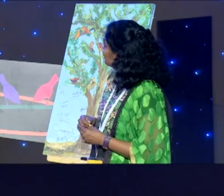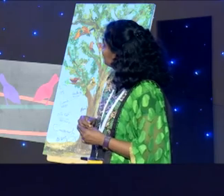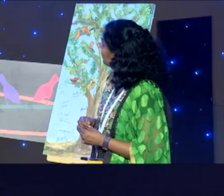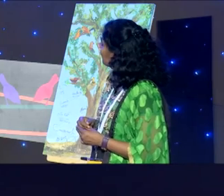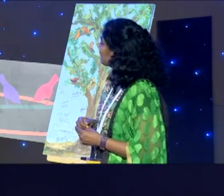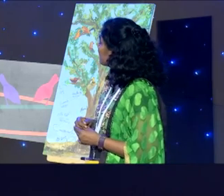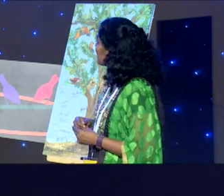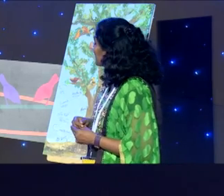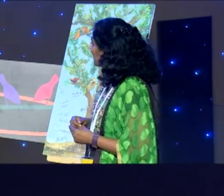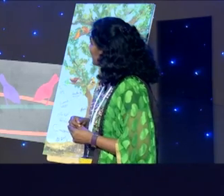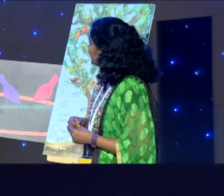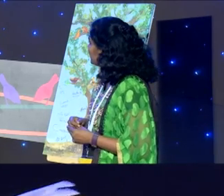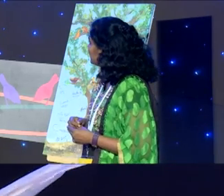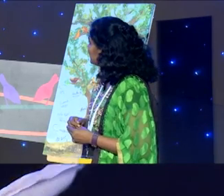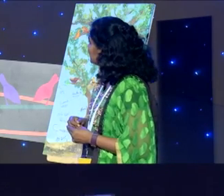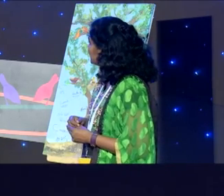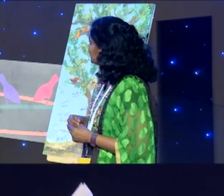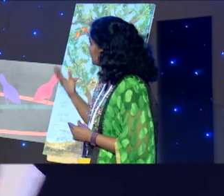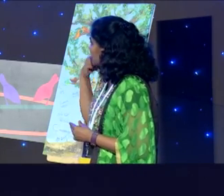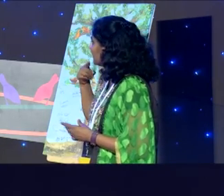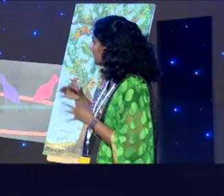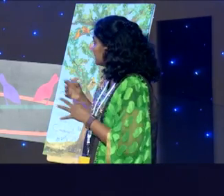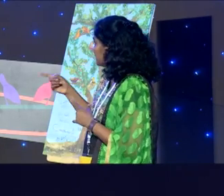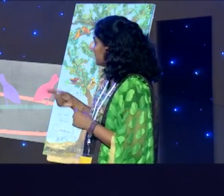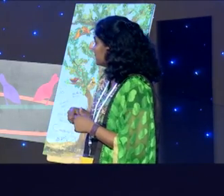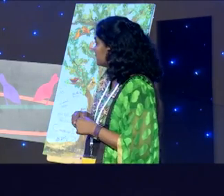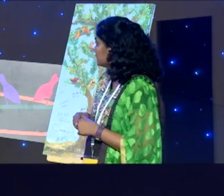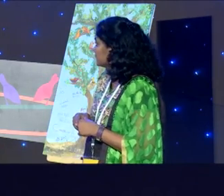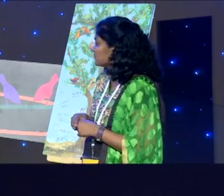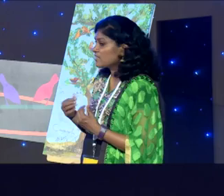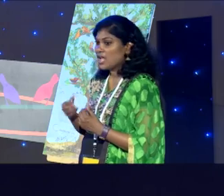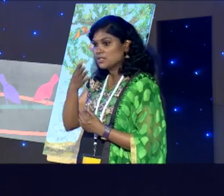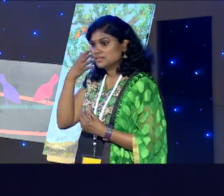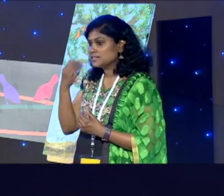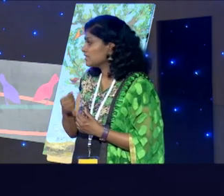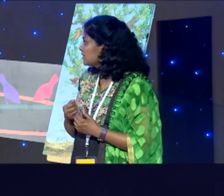but you know, like I said, like when you, the tiger